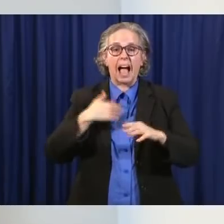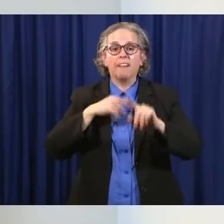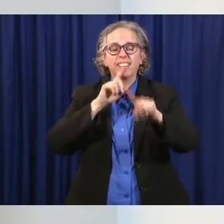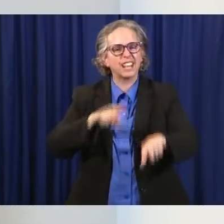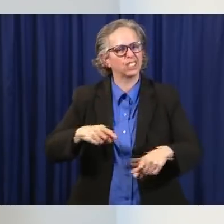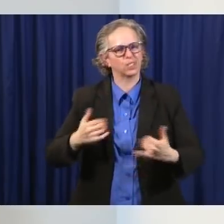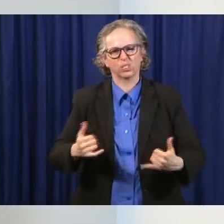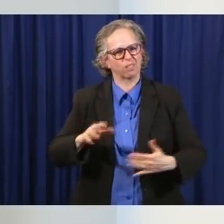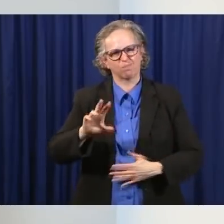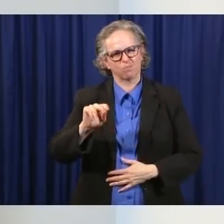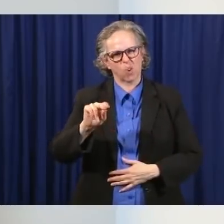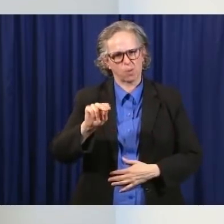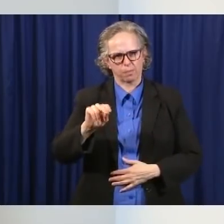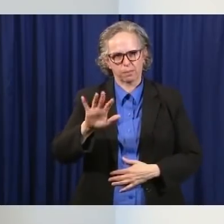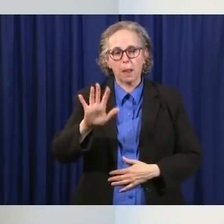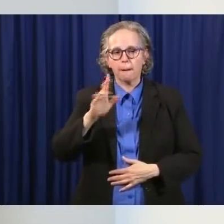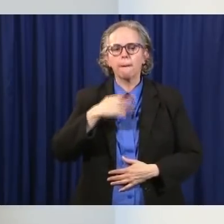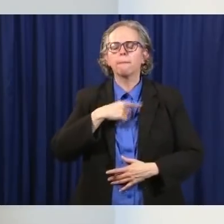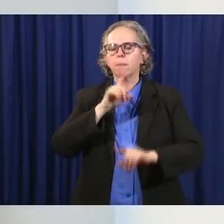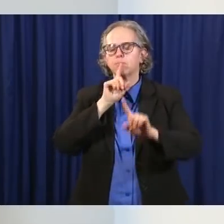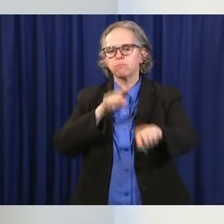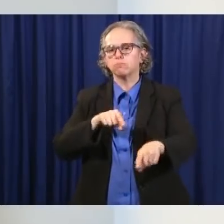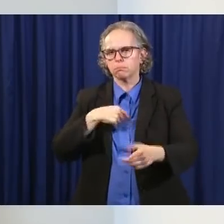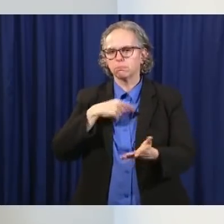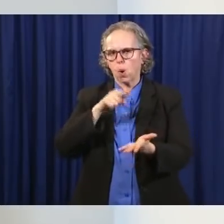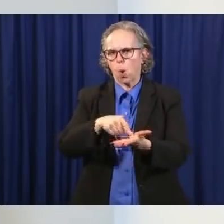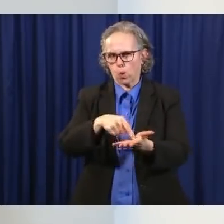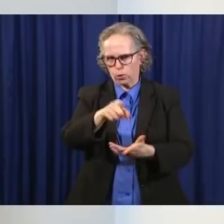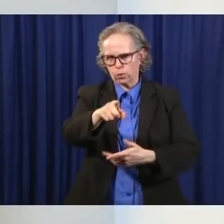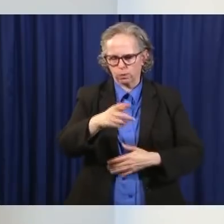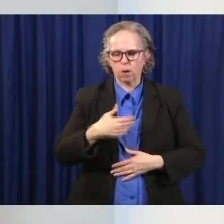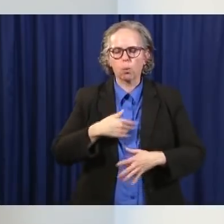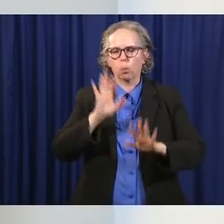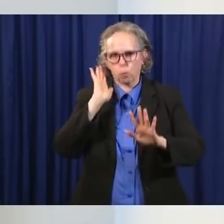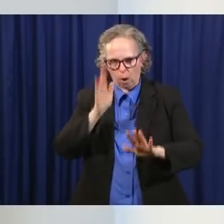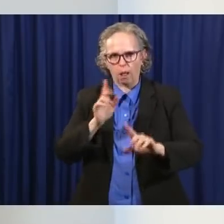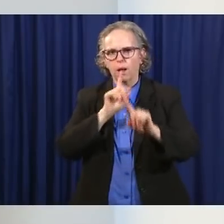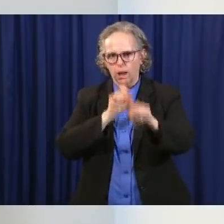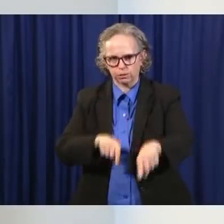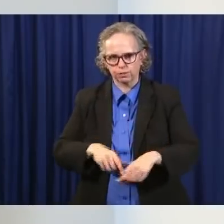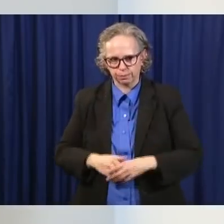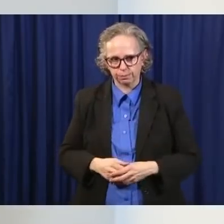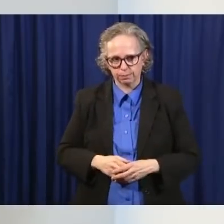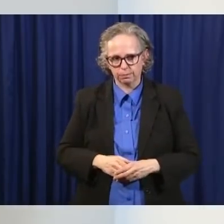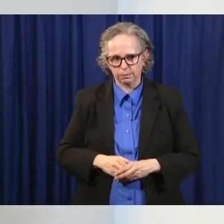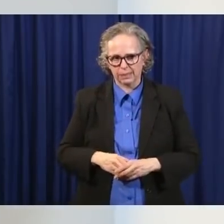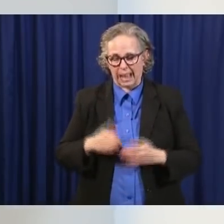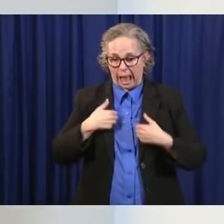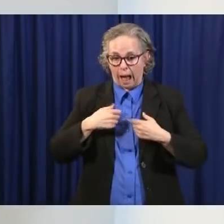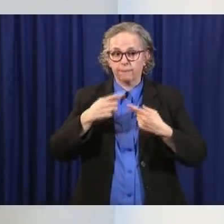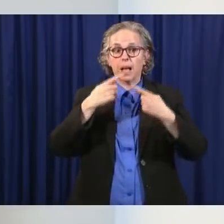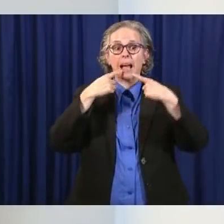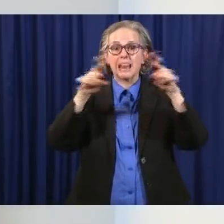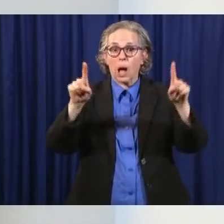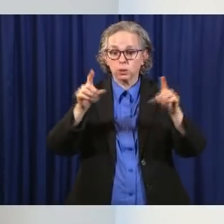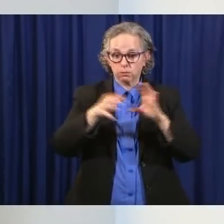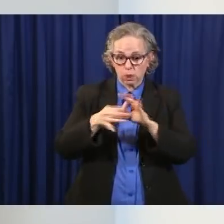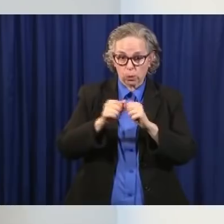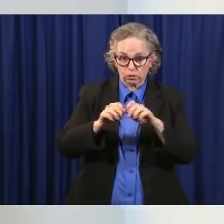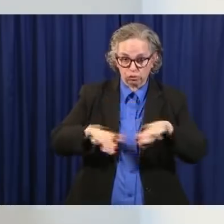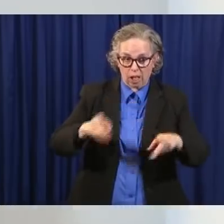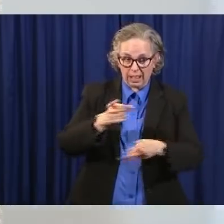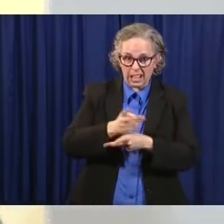you an answer on it, and we'll respond in the context of when we pull this all together on child care, but I don't have an answer on that